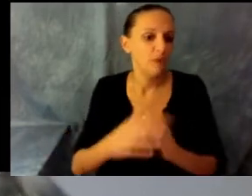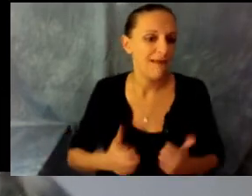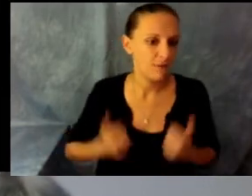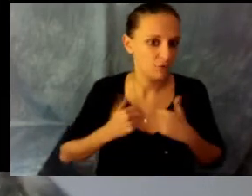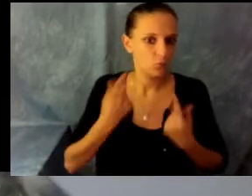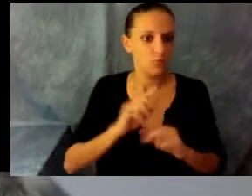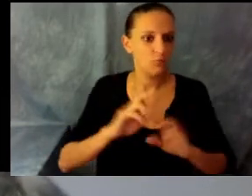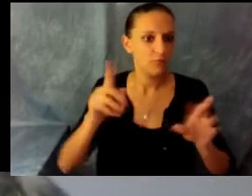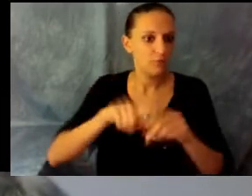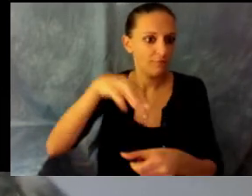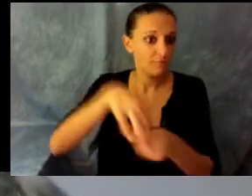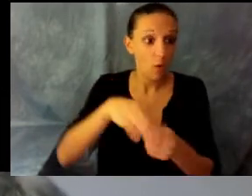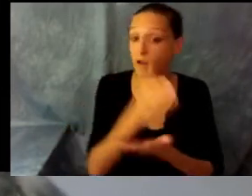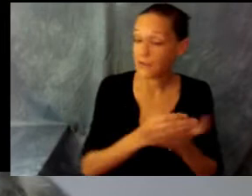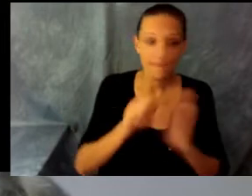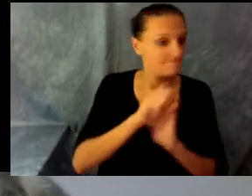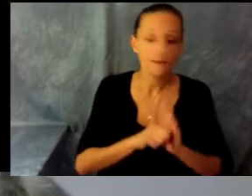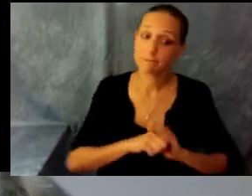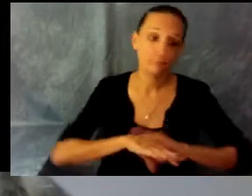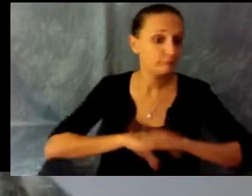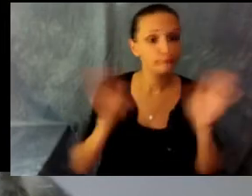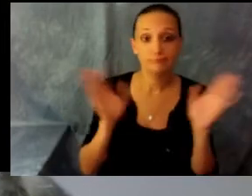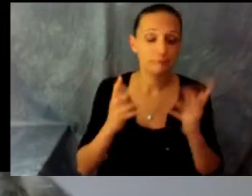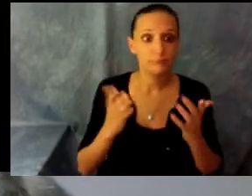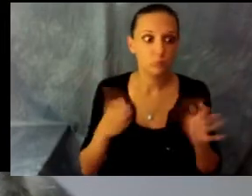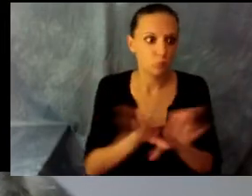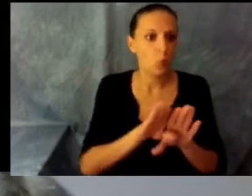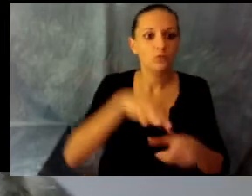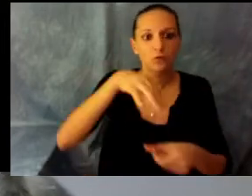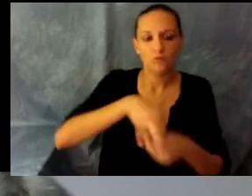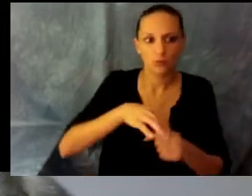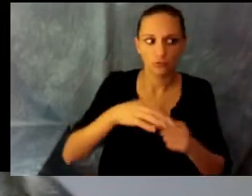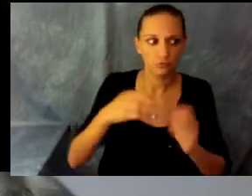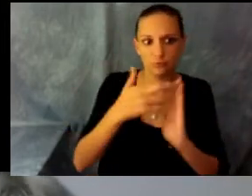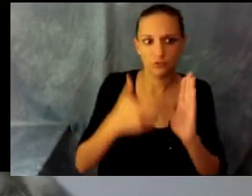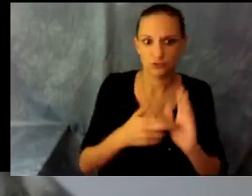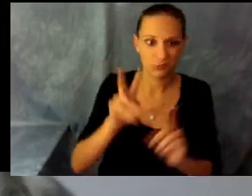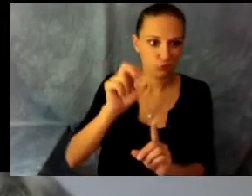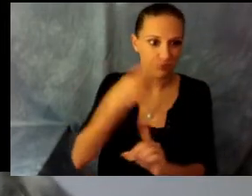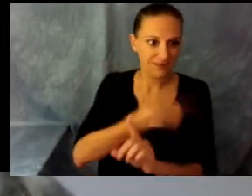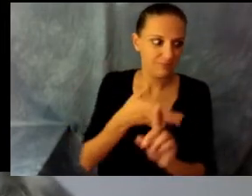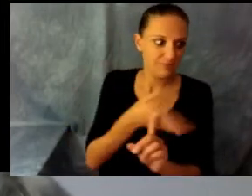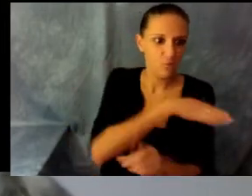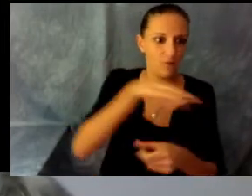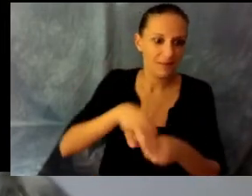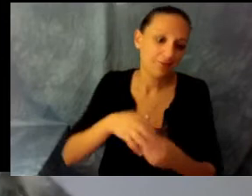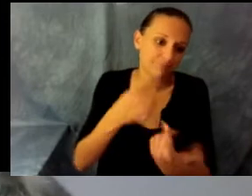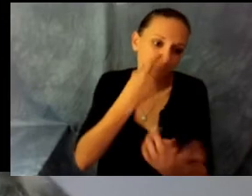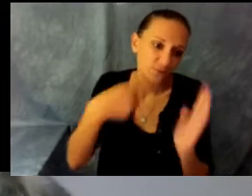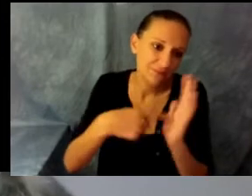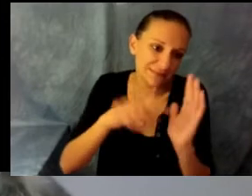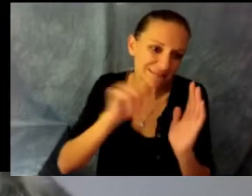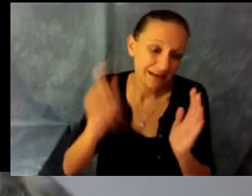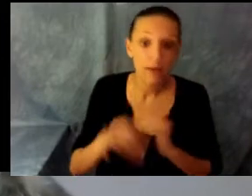not. Some states shut down voter registration 30 days in front of an election, like Texas. So if you have moved even